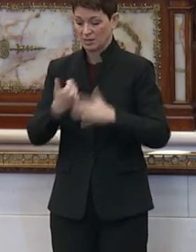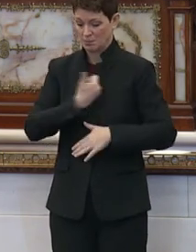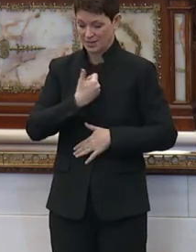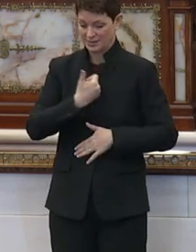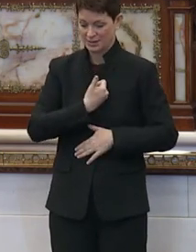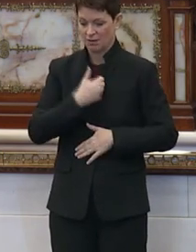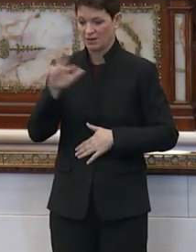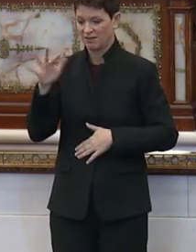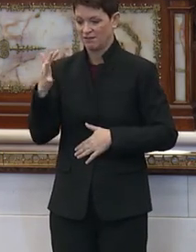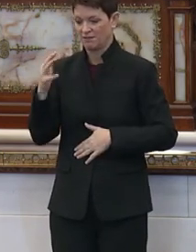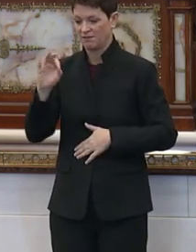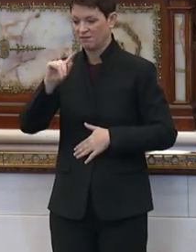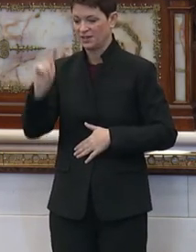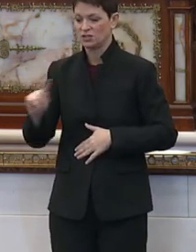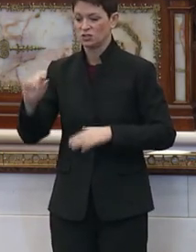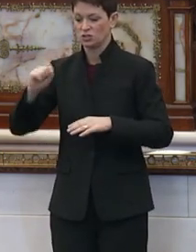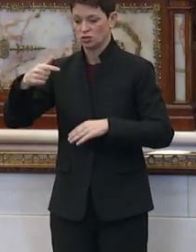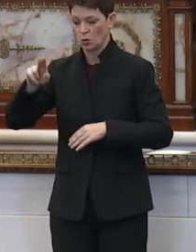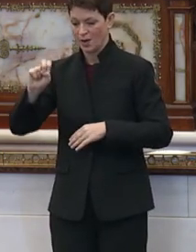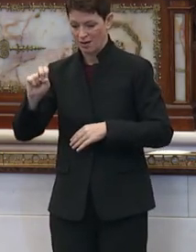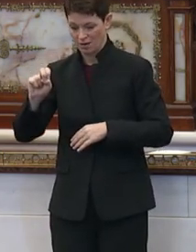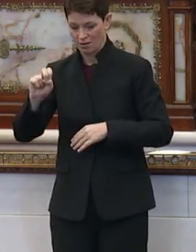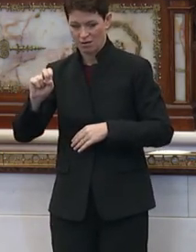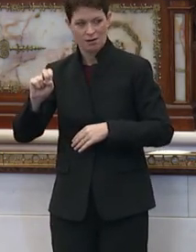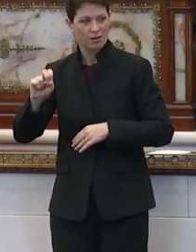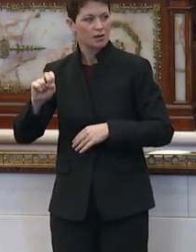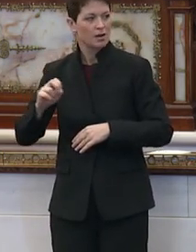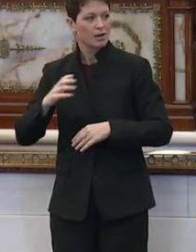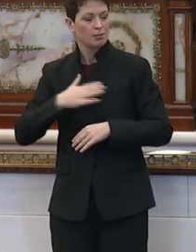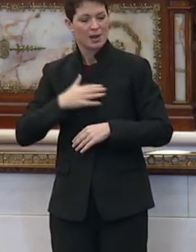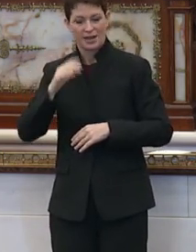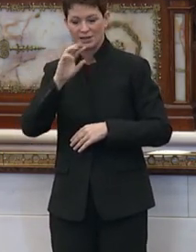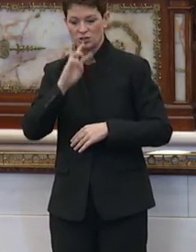myself and 5th Square. In February 2020,